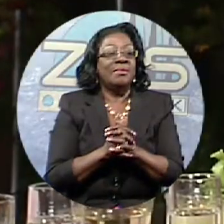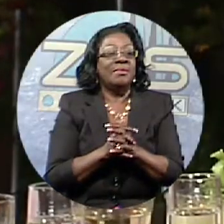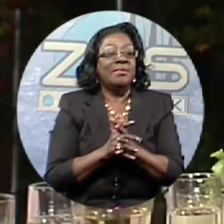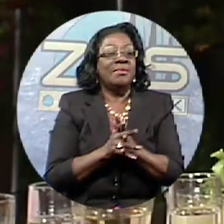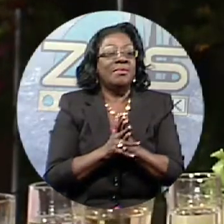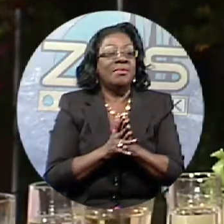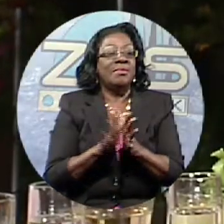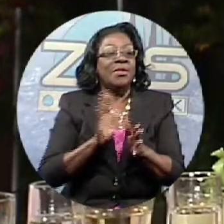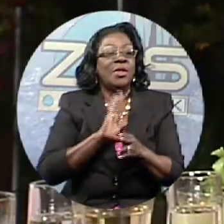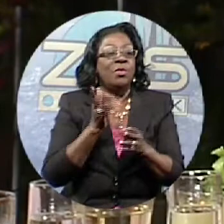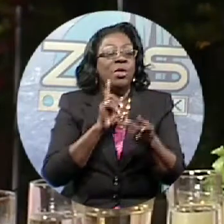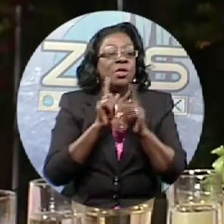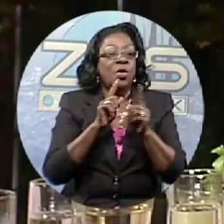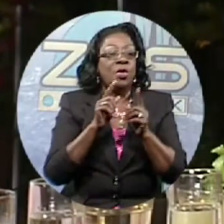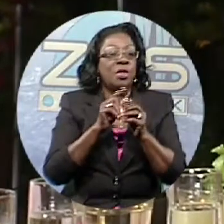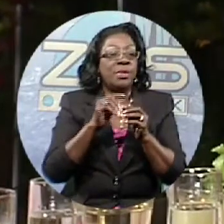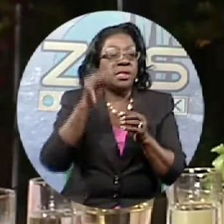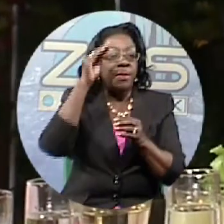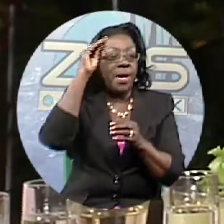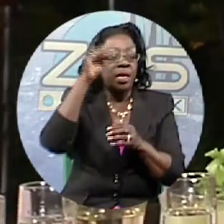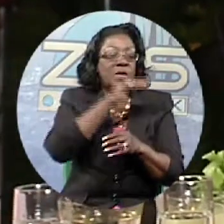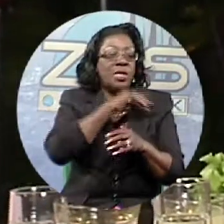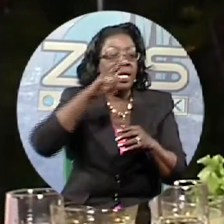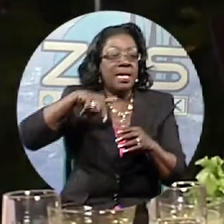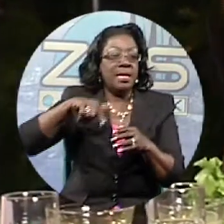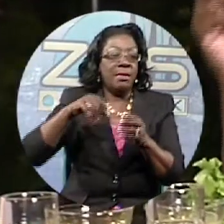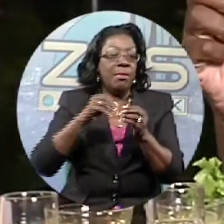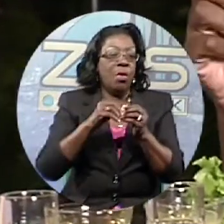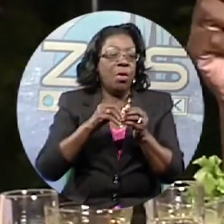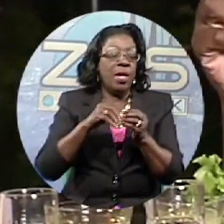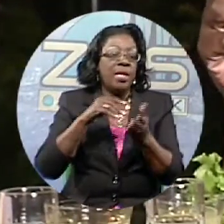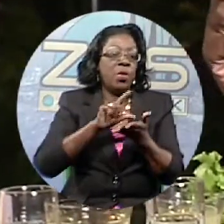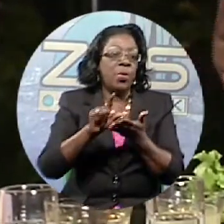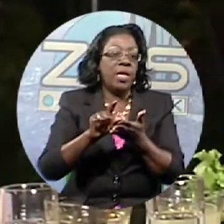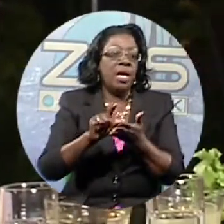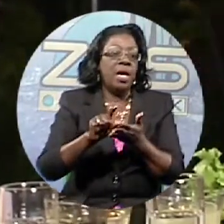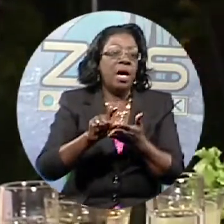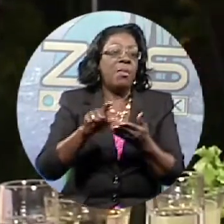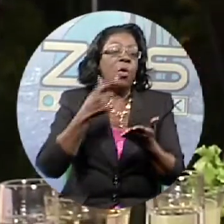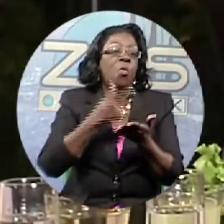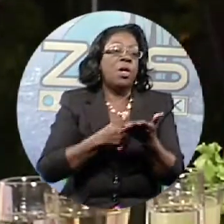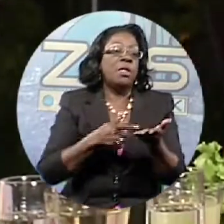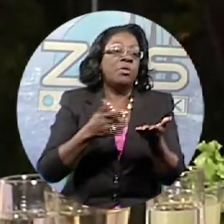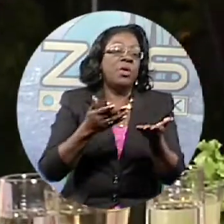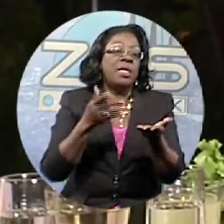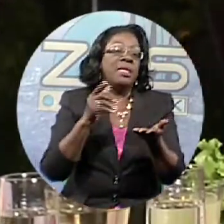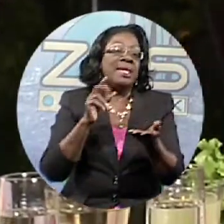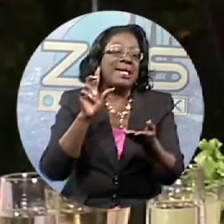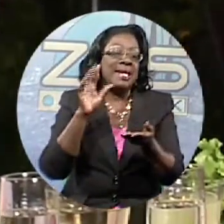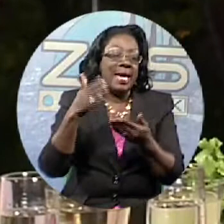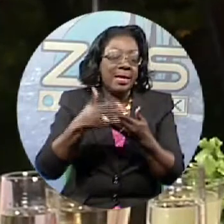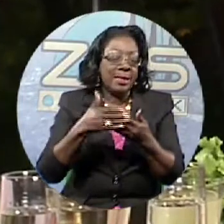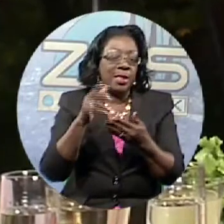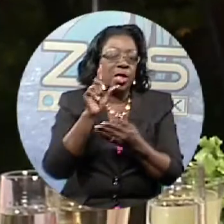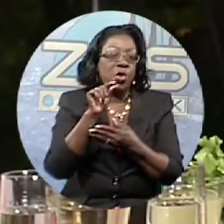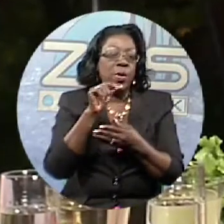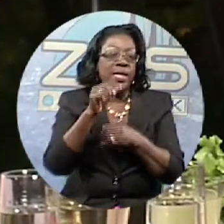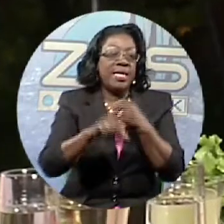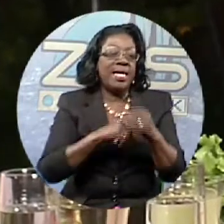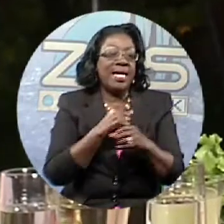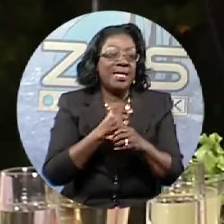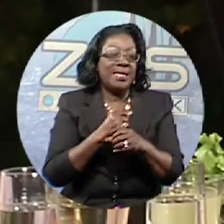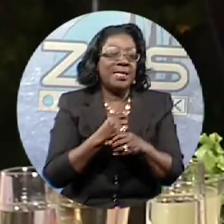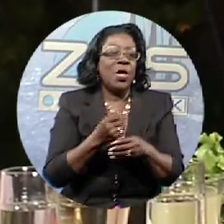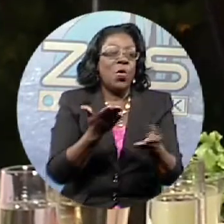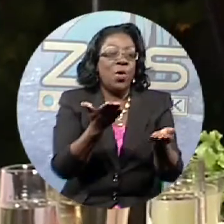All right, well, we'll talk to Mr. Mark Antonis later on this week about what the next 20 years will hold. But in the meantime, guys, I have a tough job here. Look